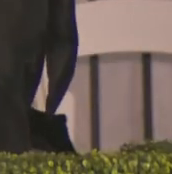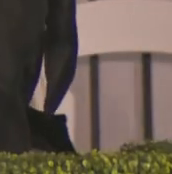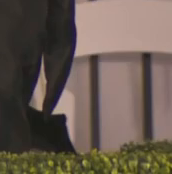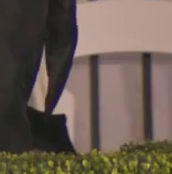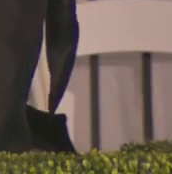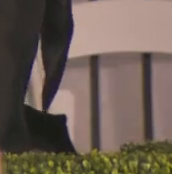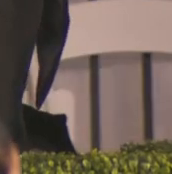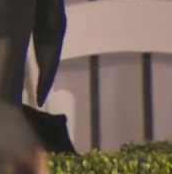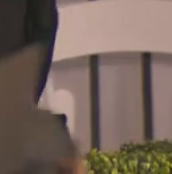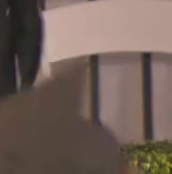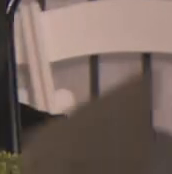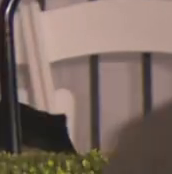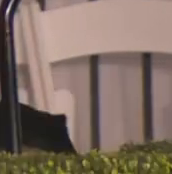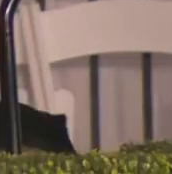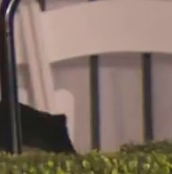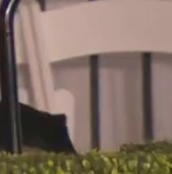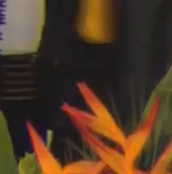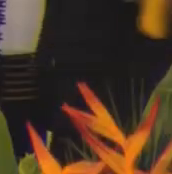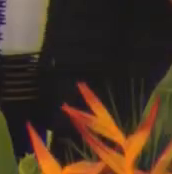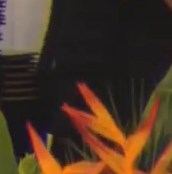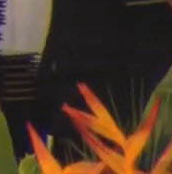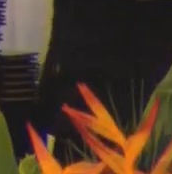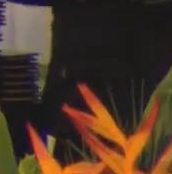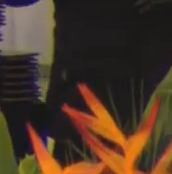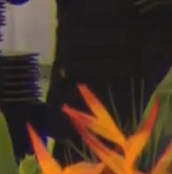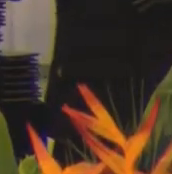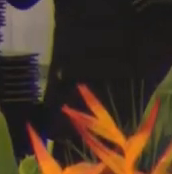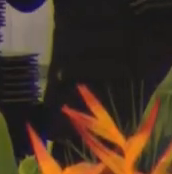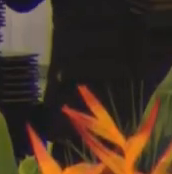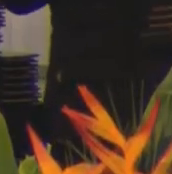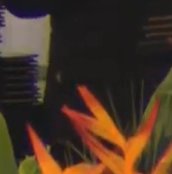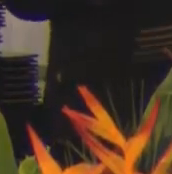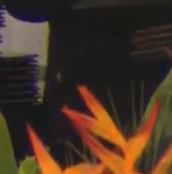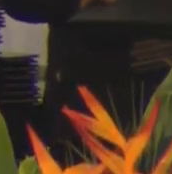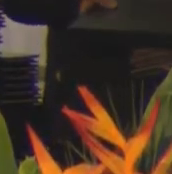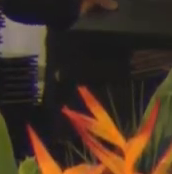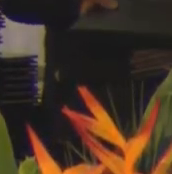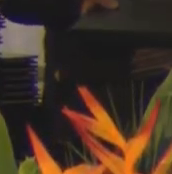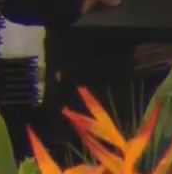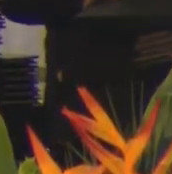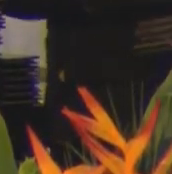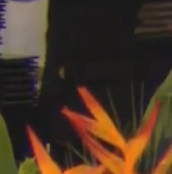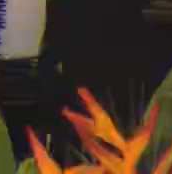Raven Lorenzo Cablao Ruiz. Michael Morajo.